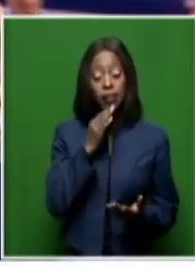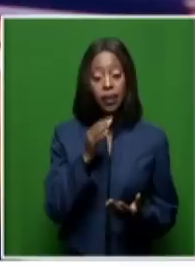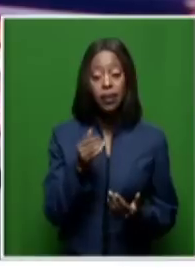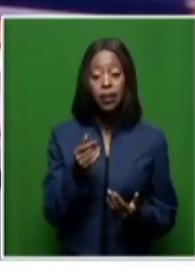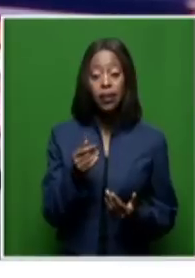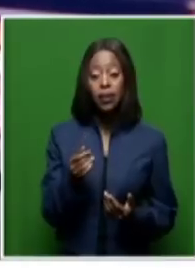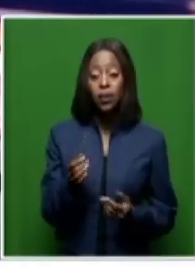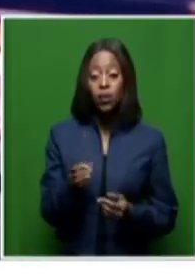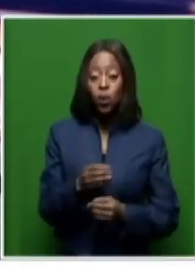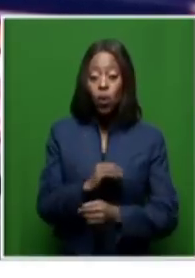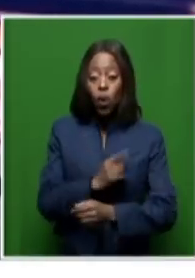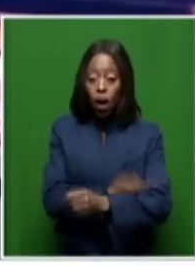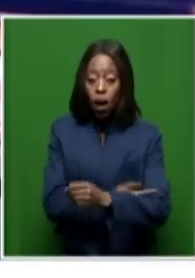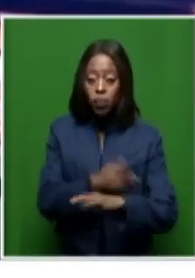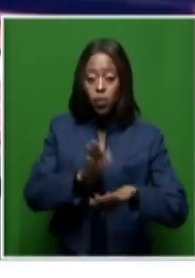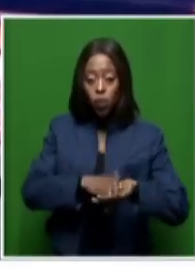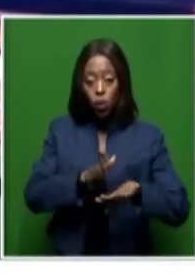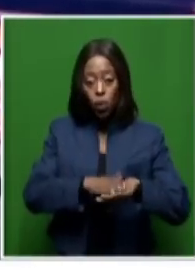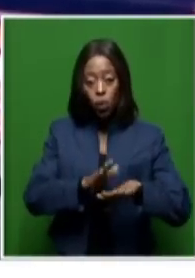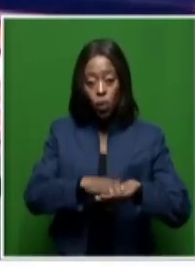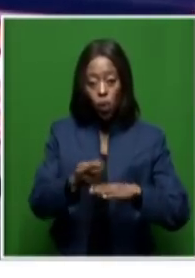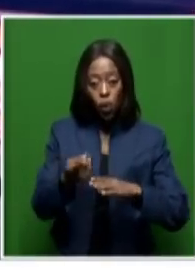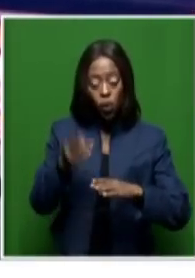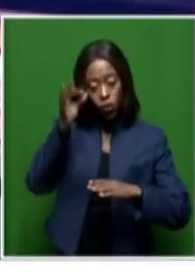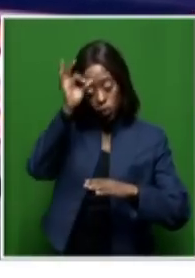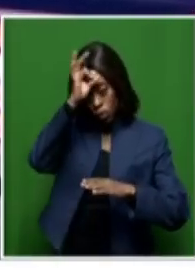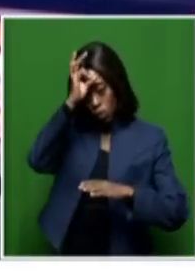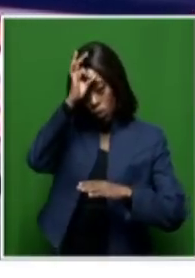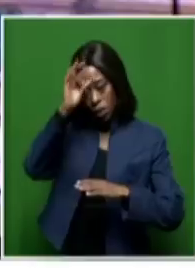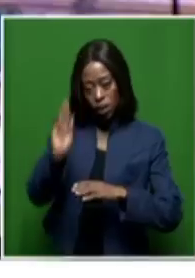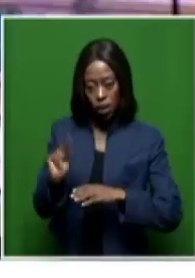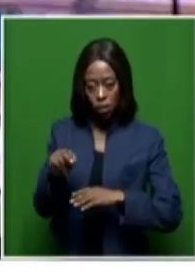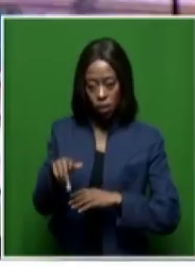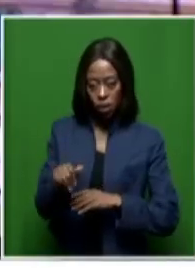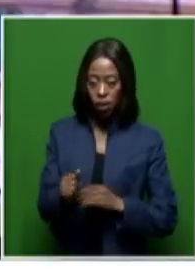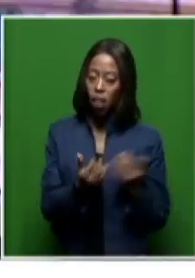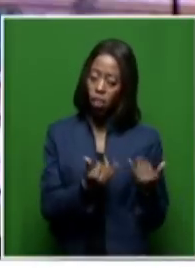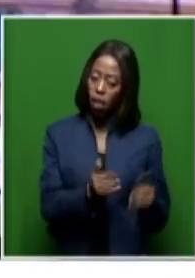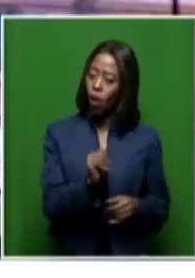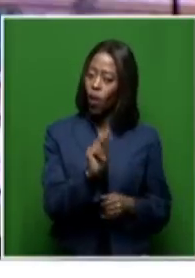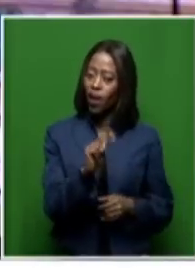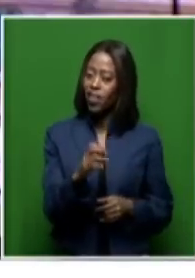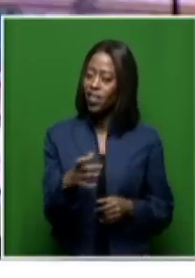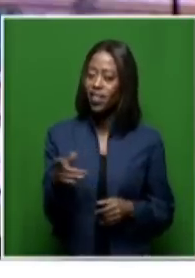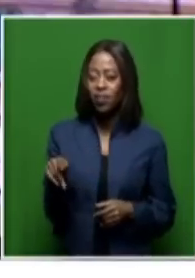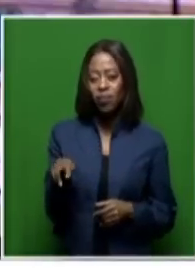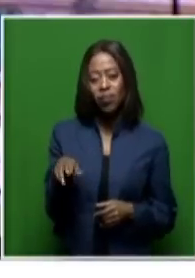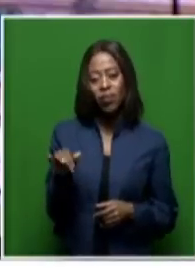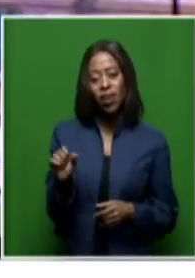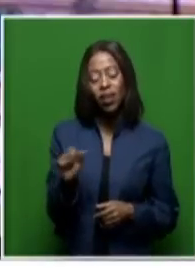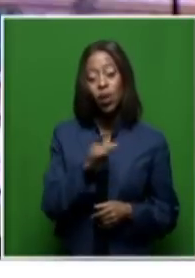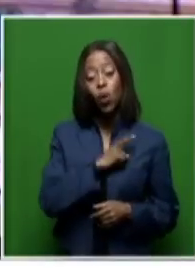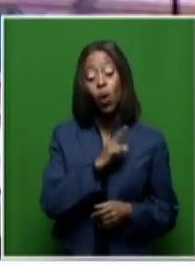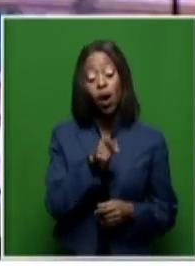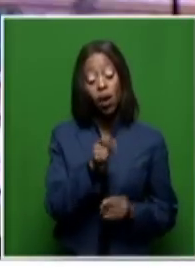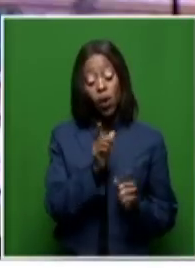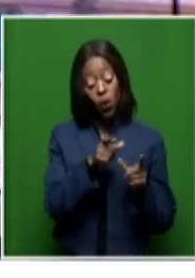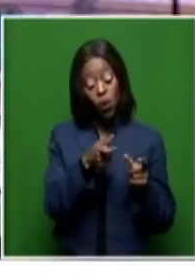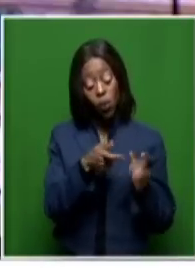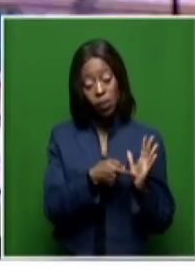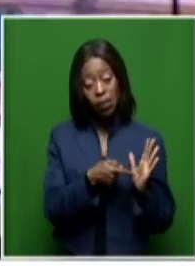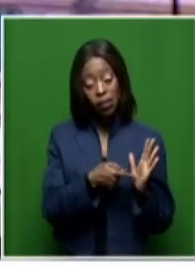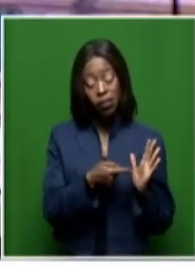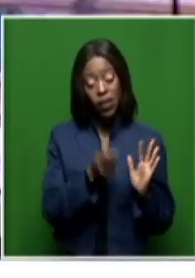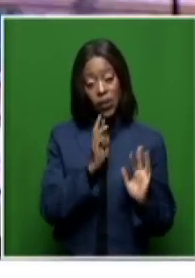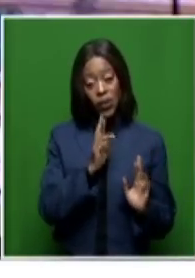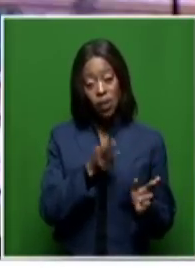reinforcement that has happened in terms of state agencies. What about the ANC with regard to PRASA? Because again, in the Zondo Commission report,